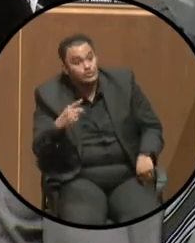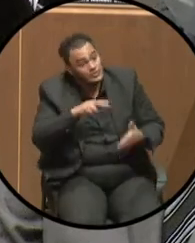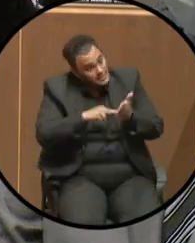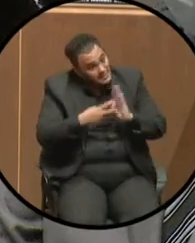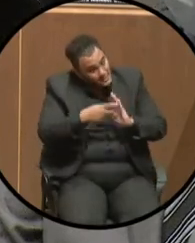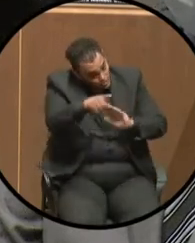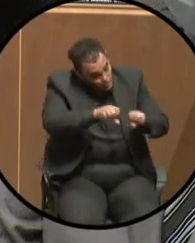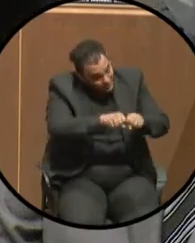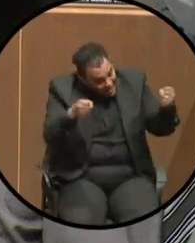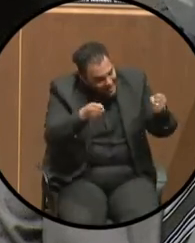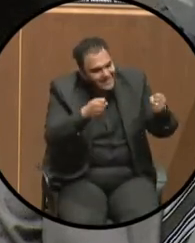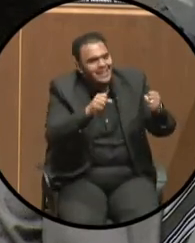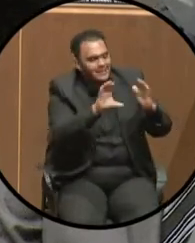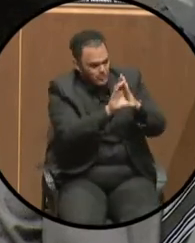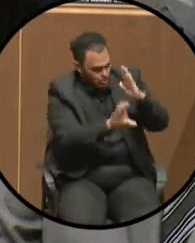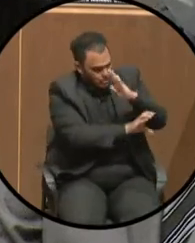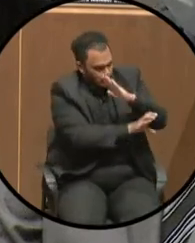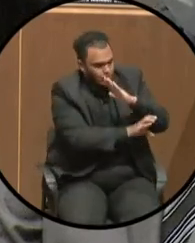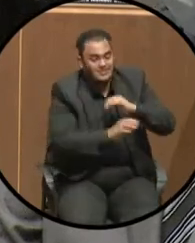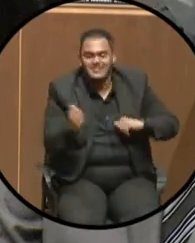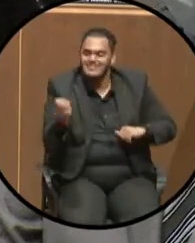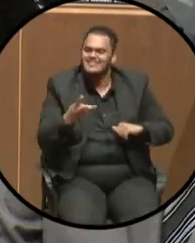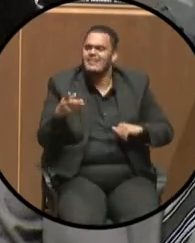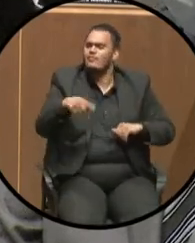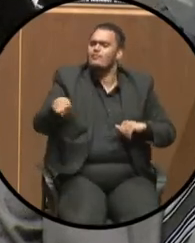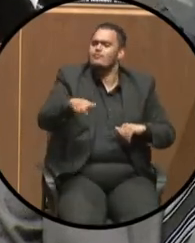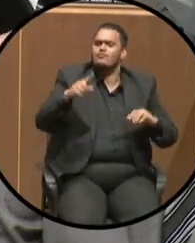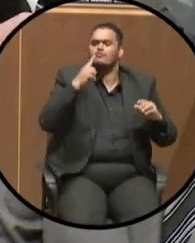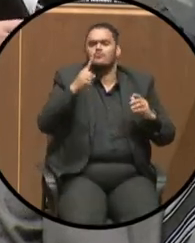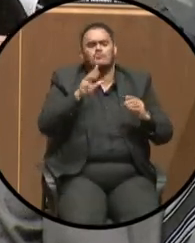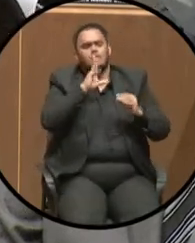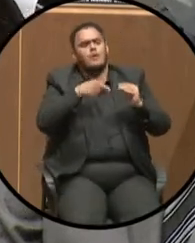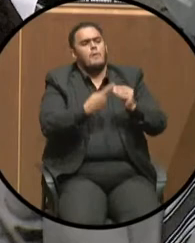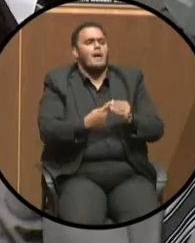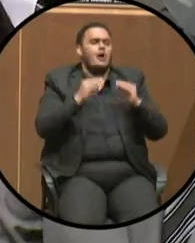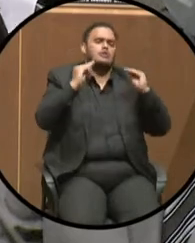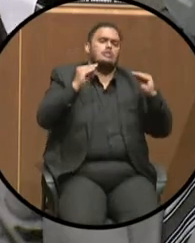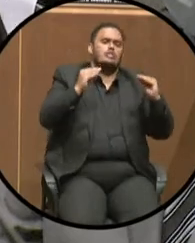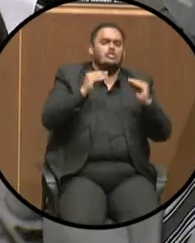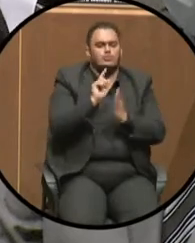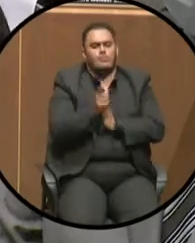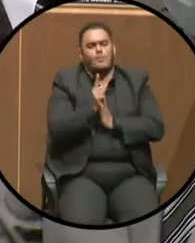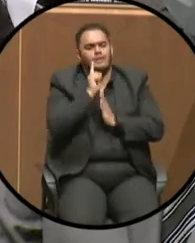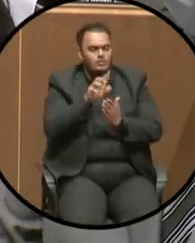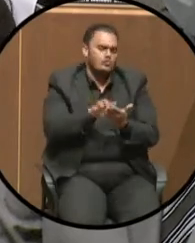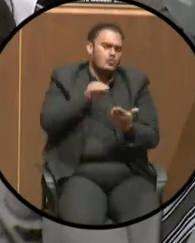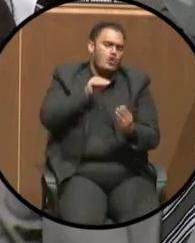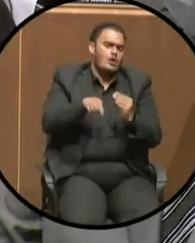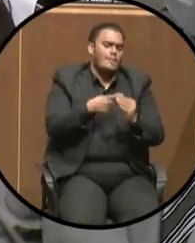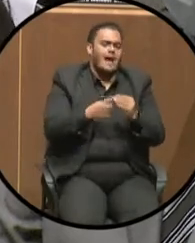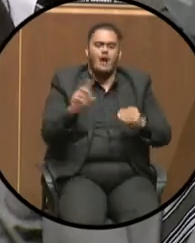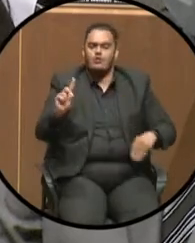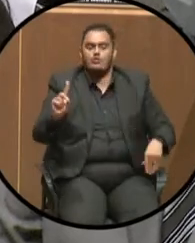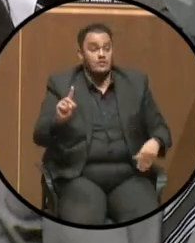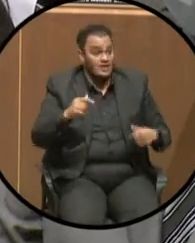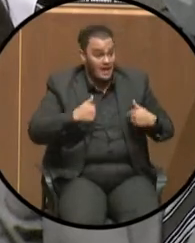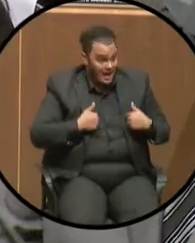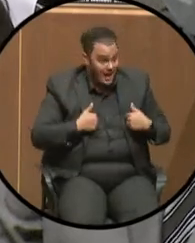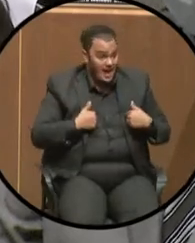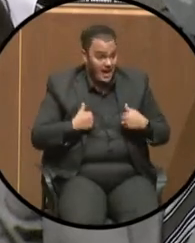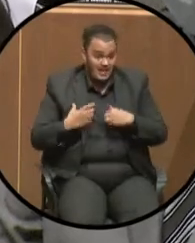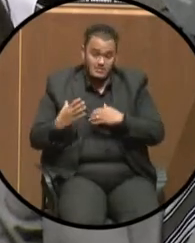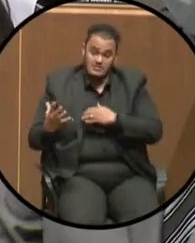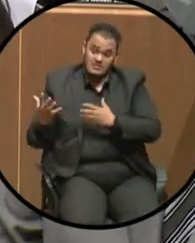that constitution? Several of you discussed teaching moments to learn about democracy, which I found ironic after being bullied into